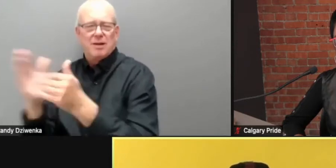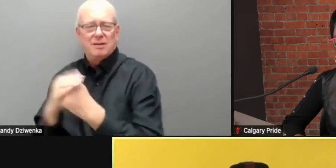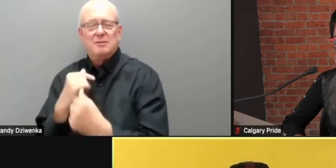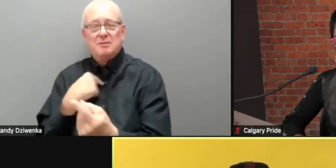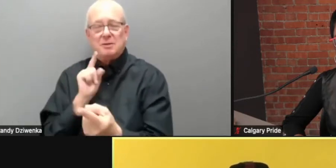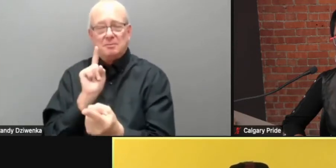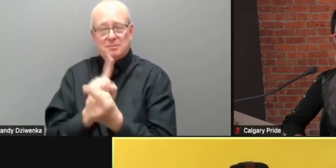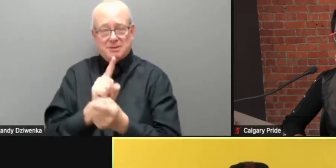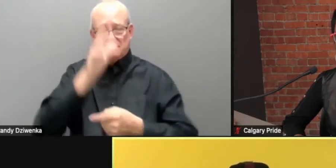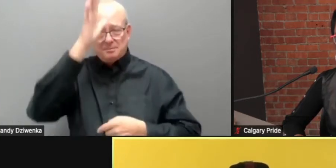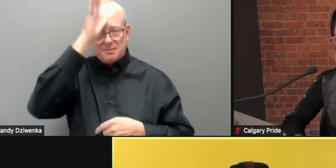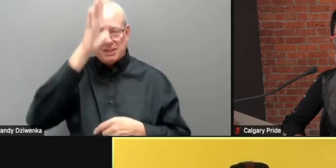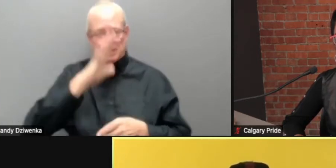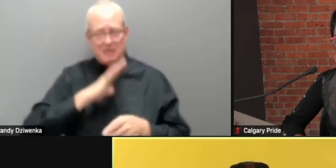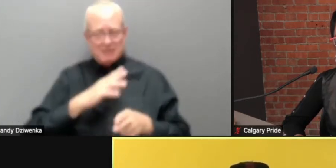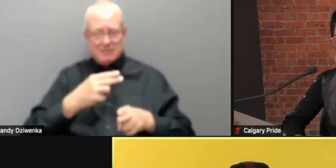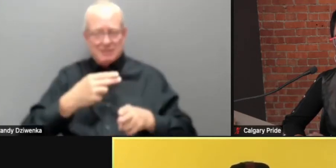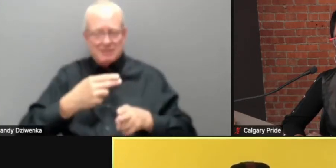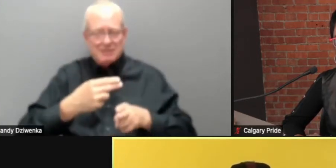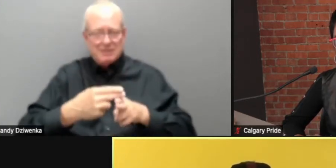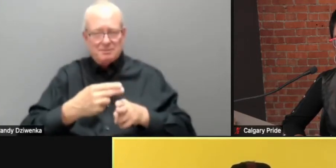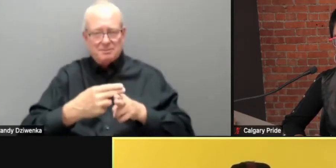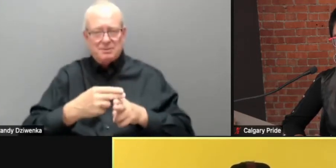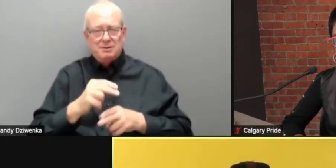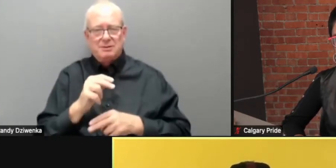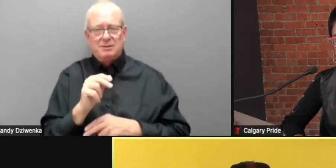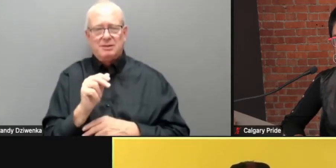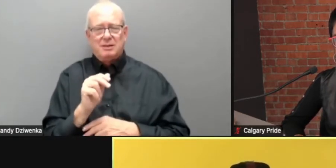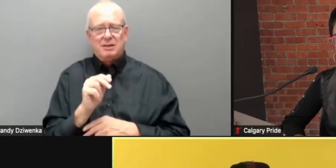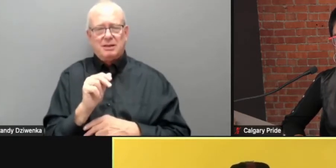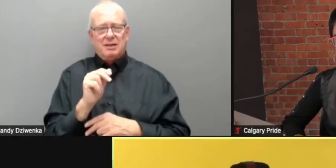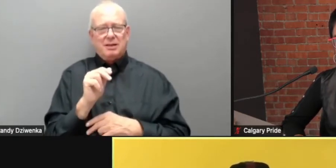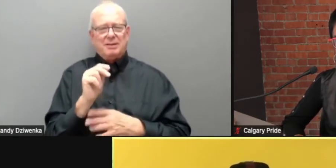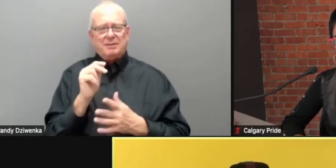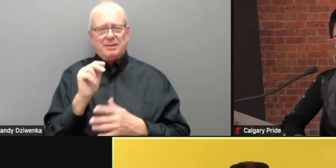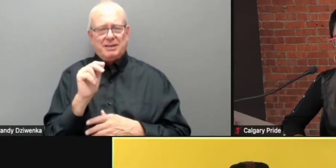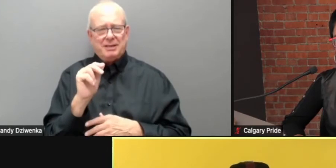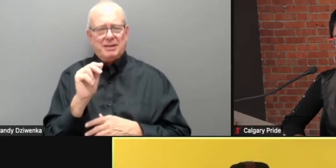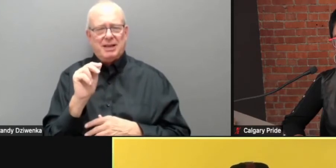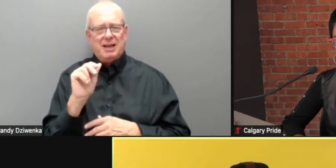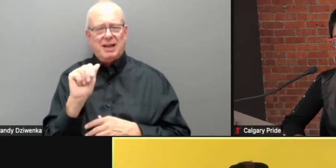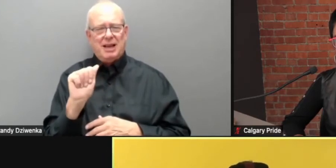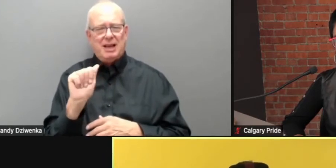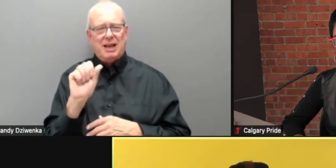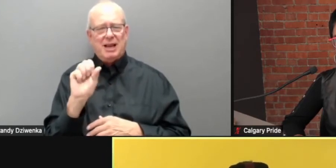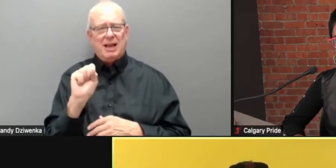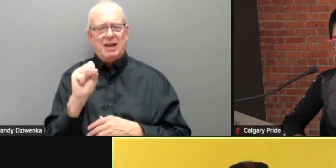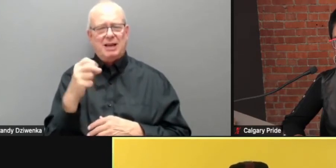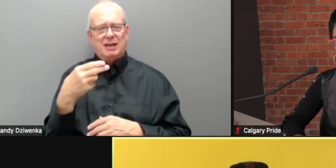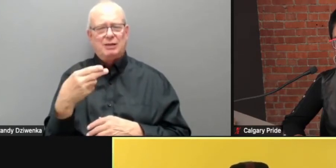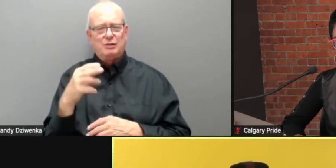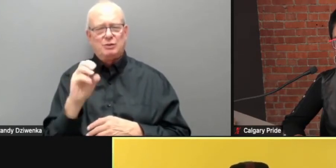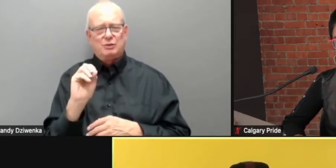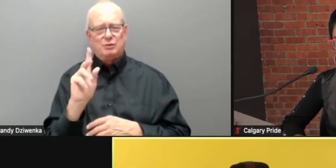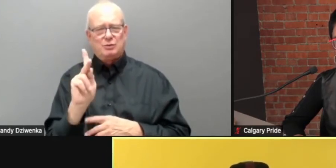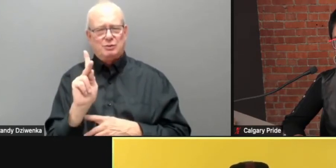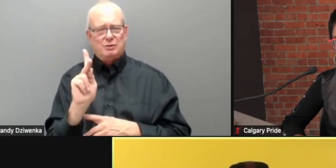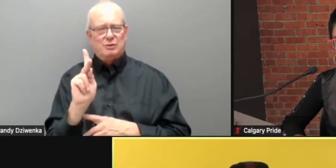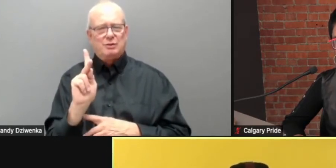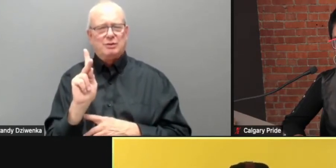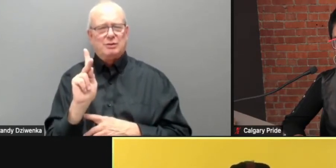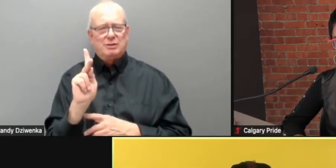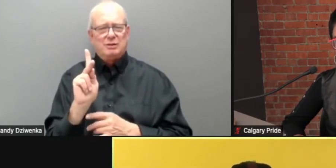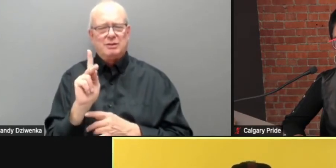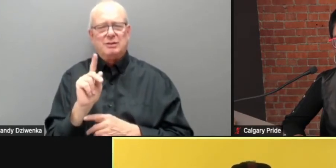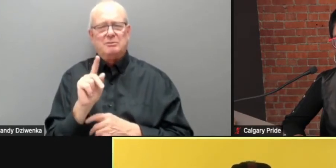activist of India, first person in India to openly come out as gay. And with his help, I found